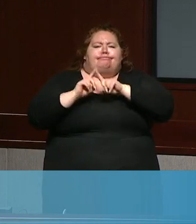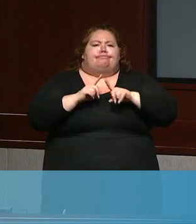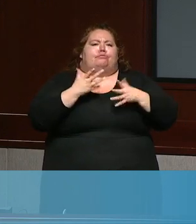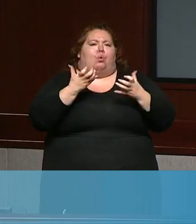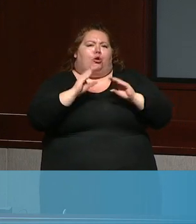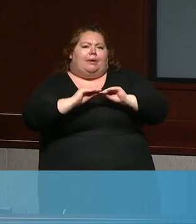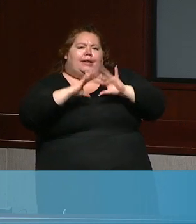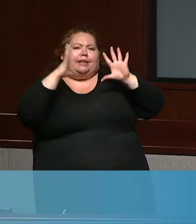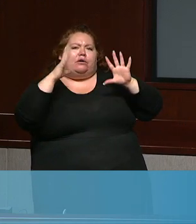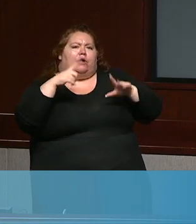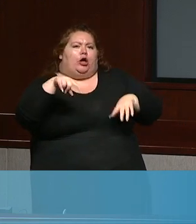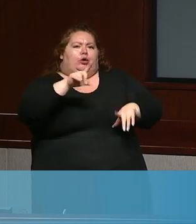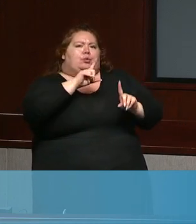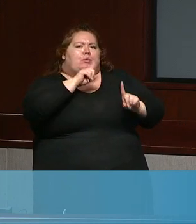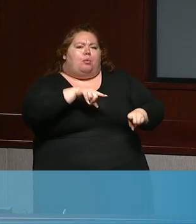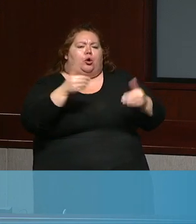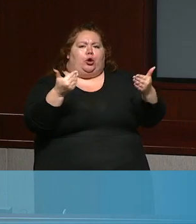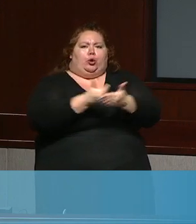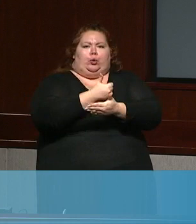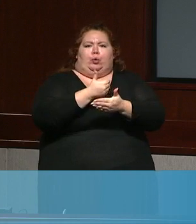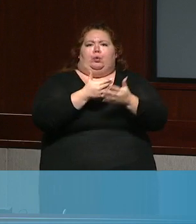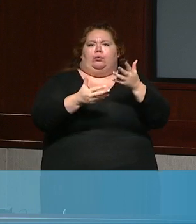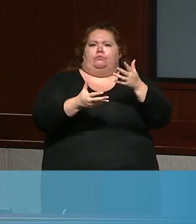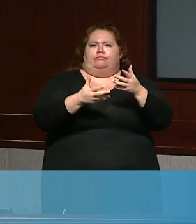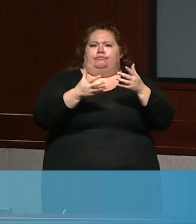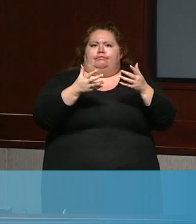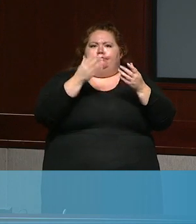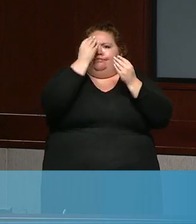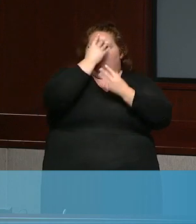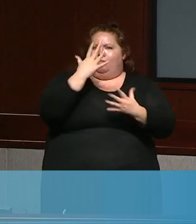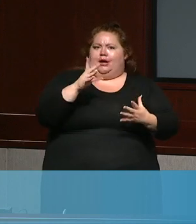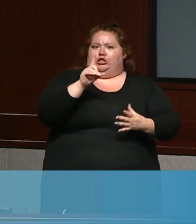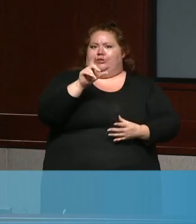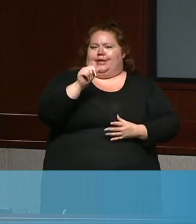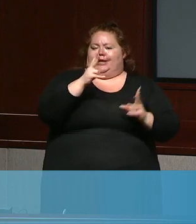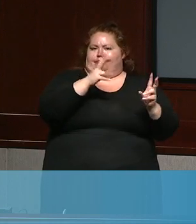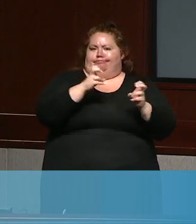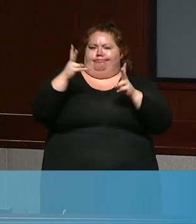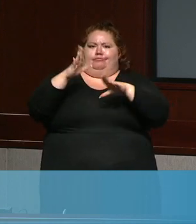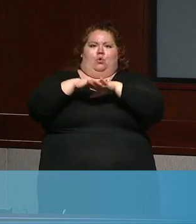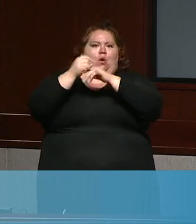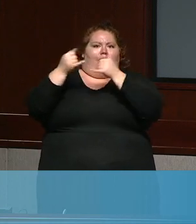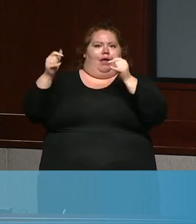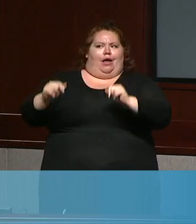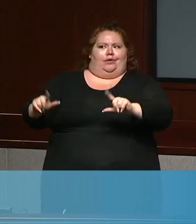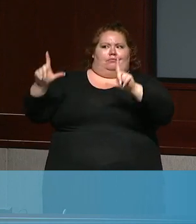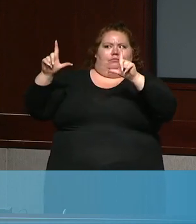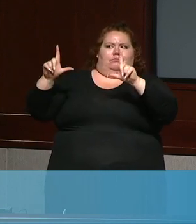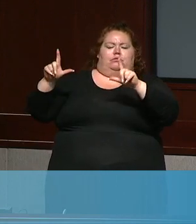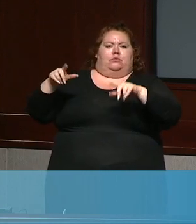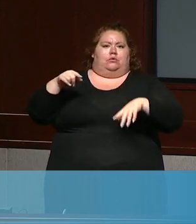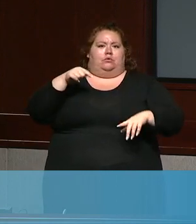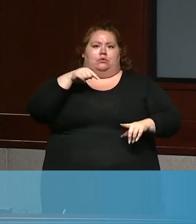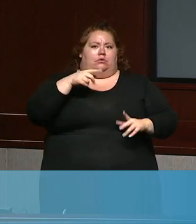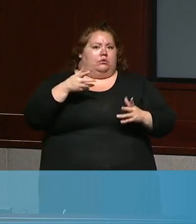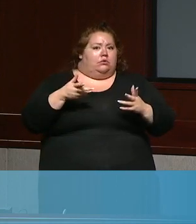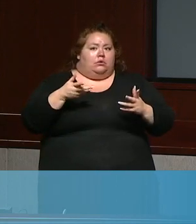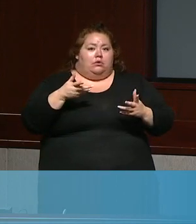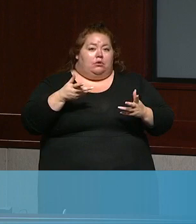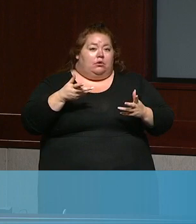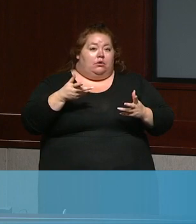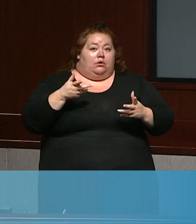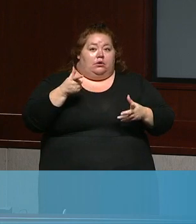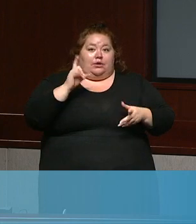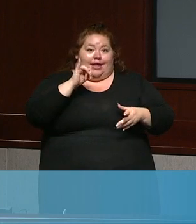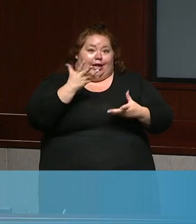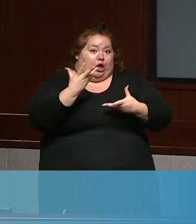charts included on this new data dashboard, this additional data, is not including the ethnicities of those who